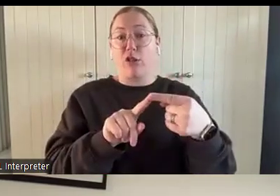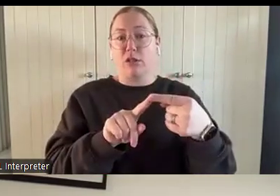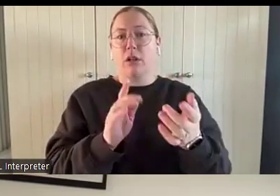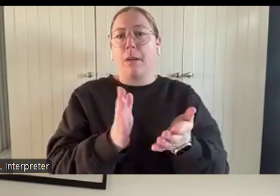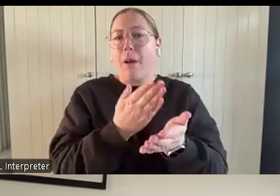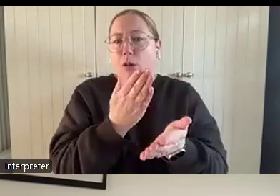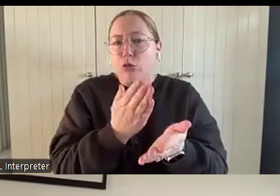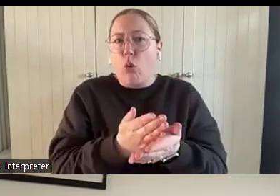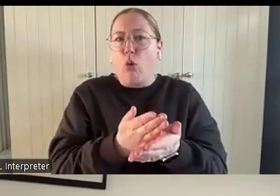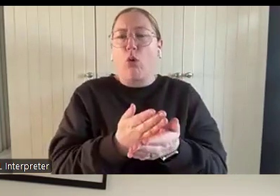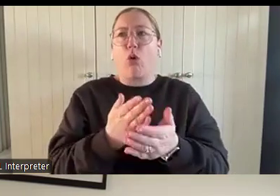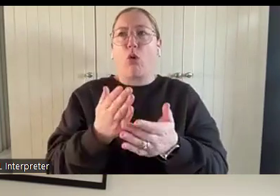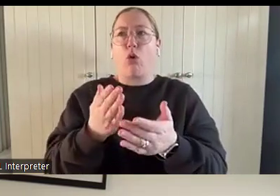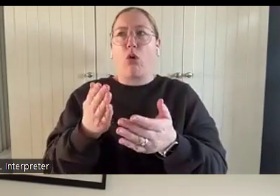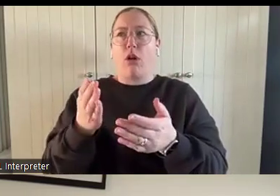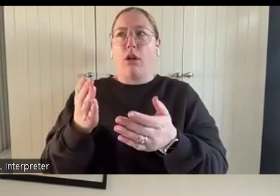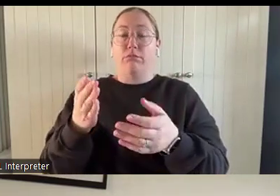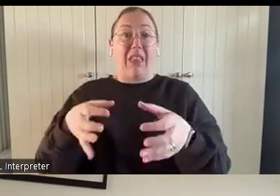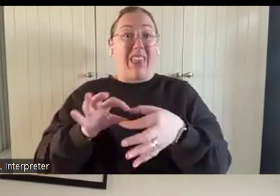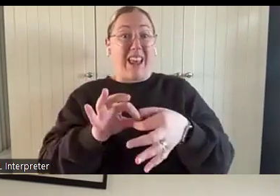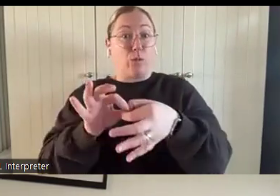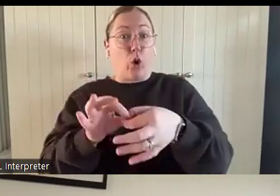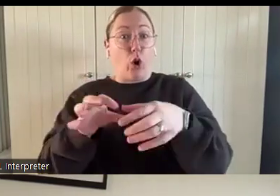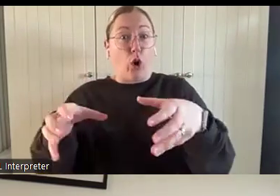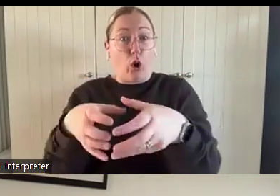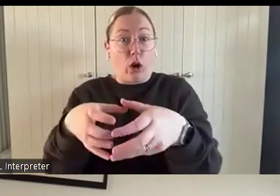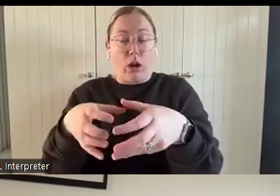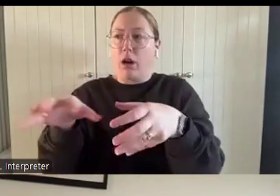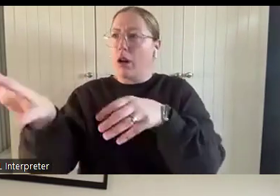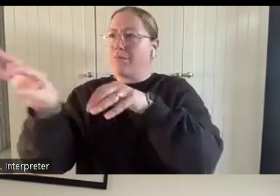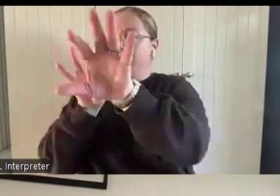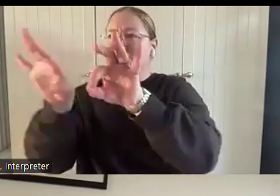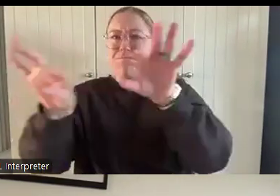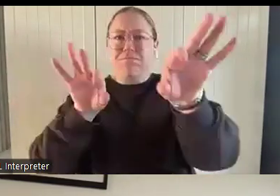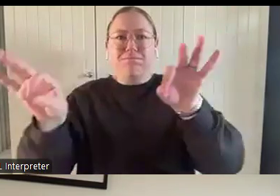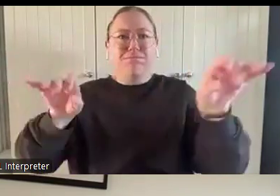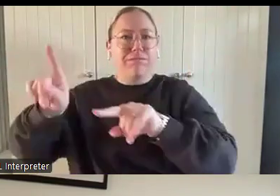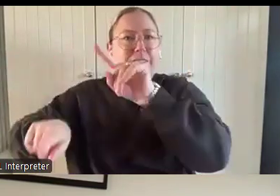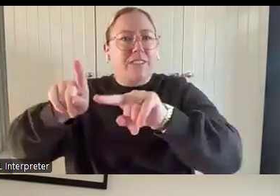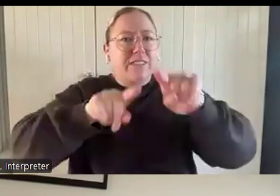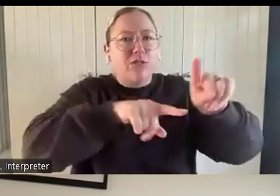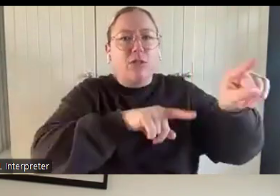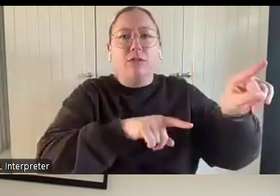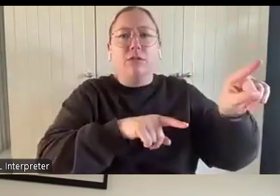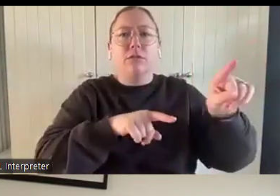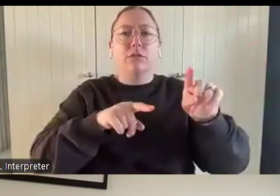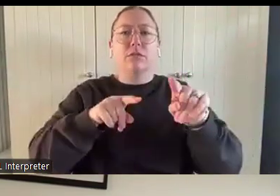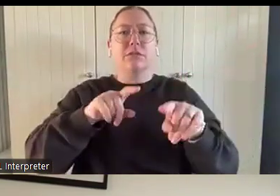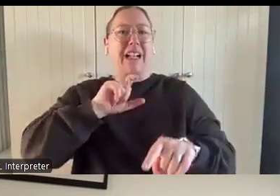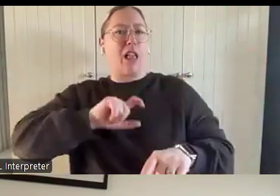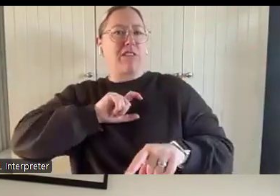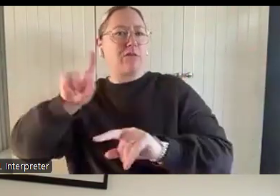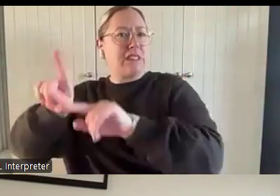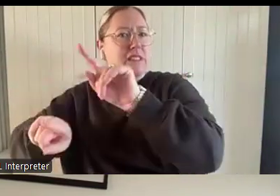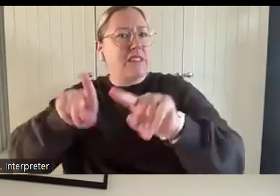of a range of people to the network with different demographics and characteristics to ensure the lived experience network